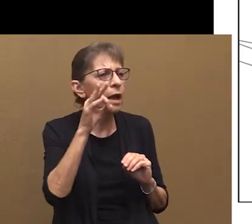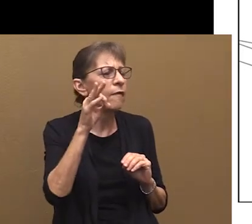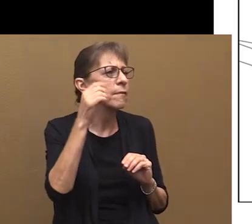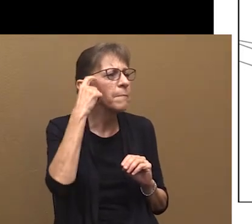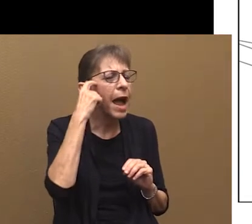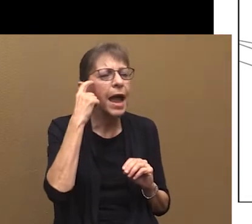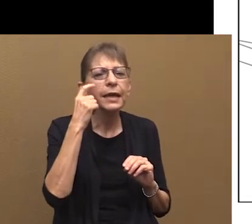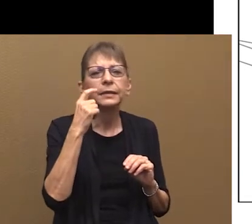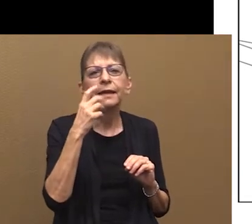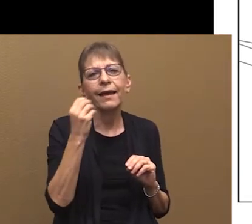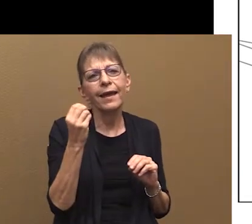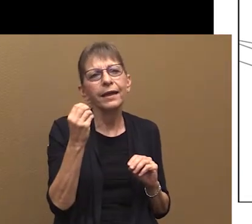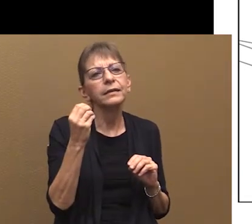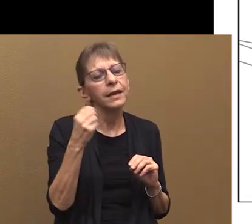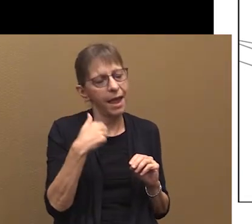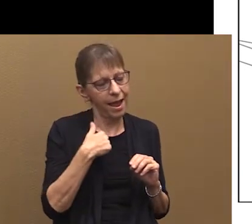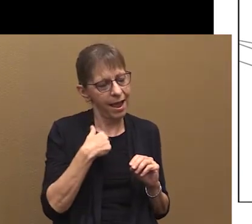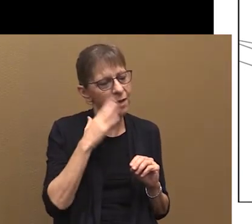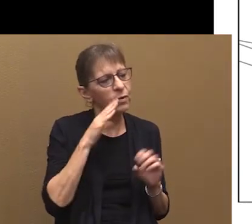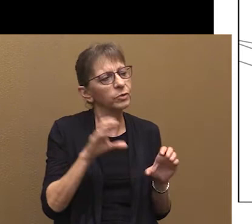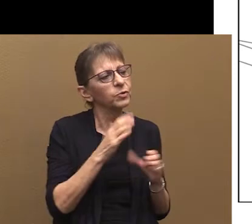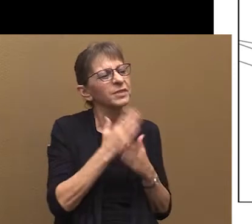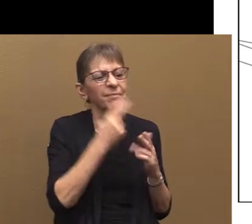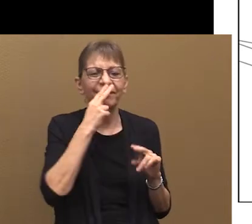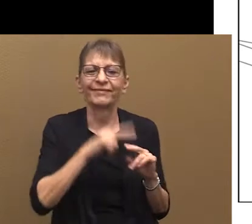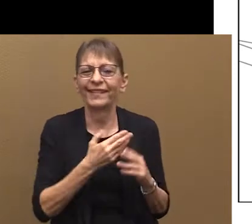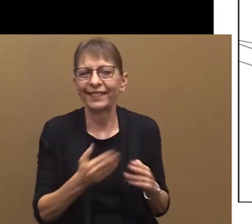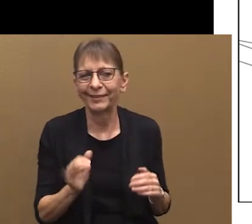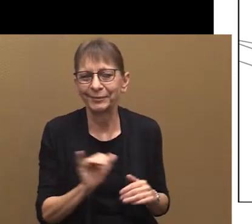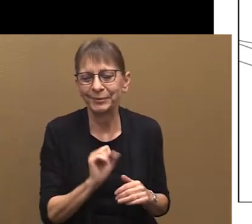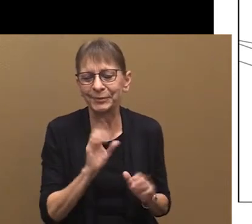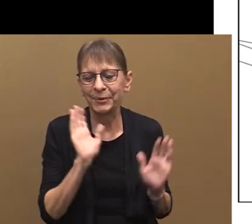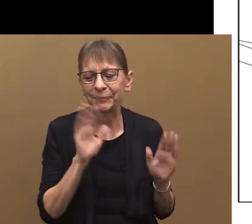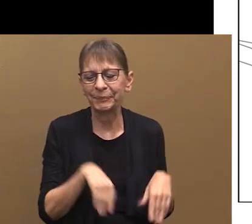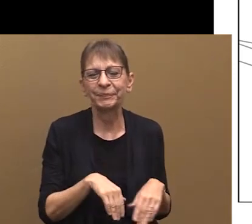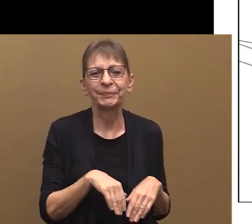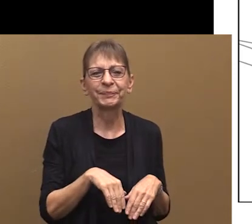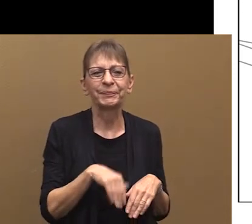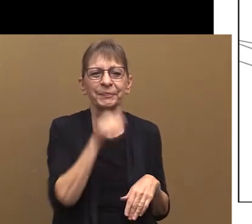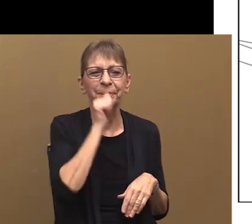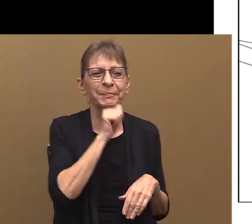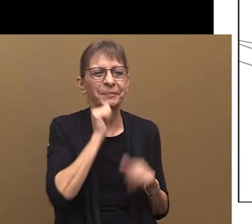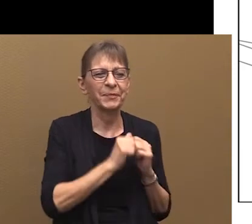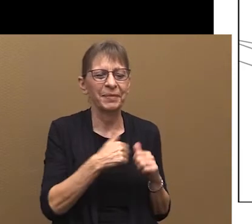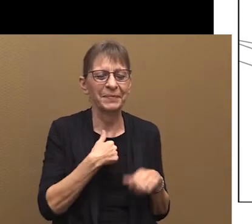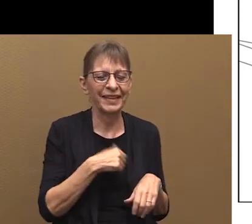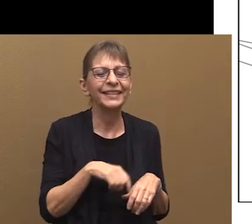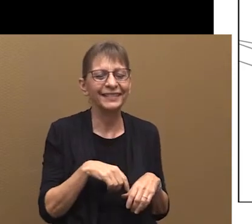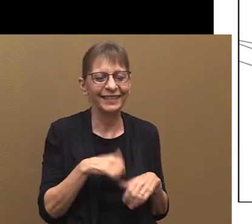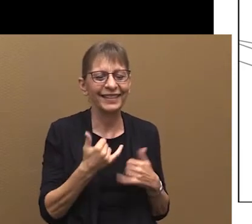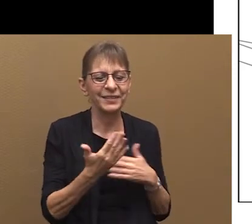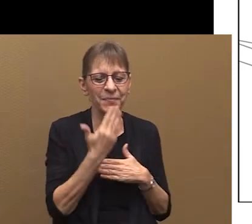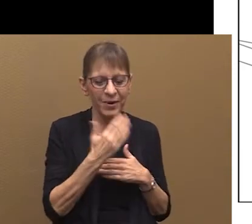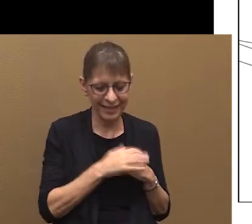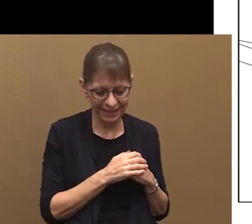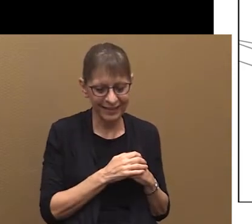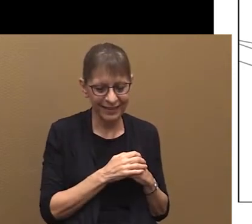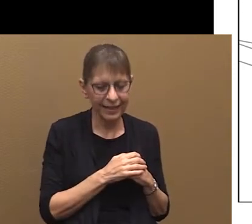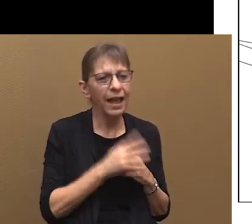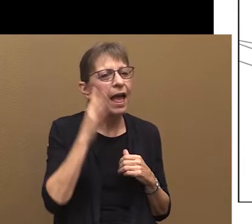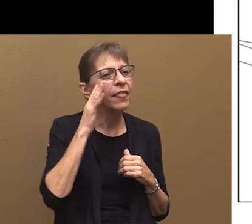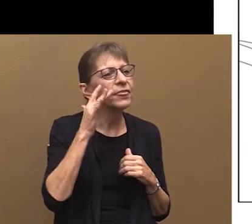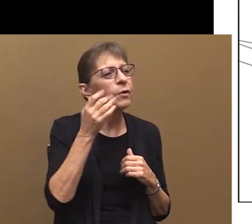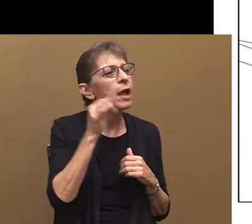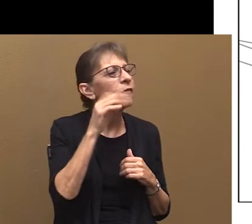of mind, and I'm going to do some fun things too. So hang in there with me this morning. But